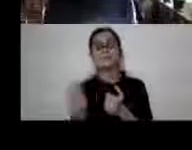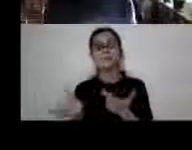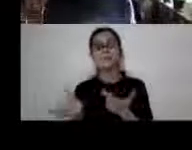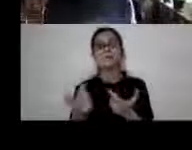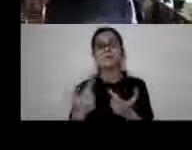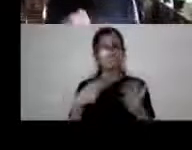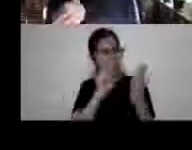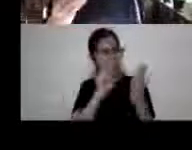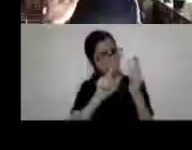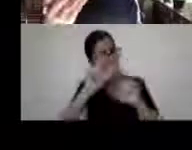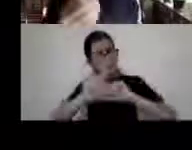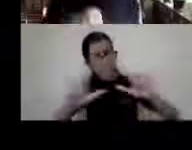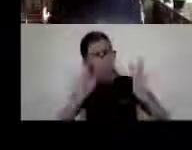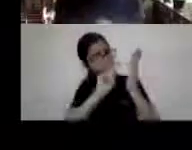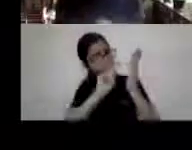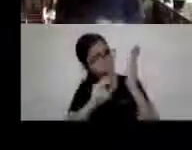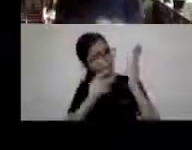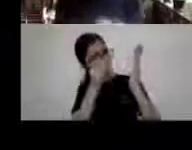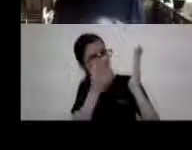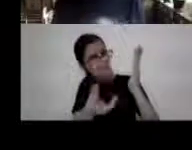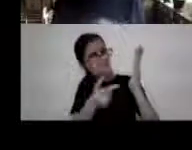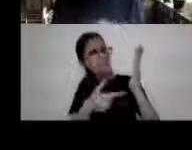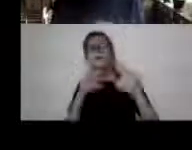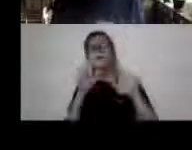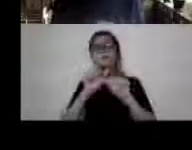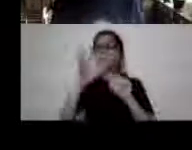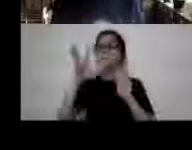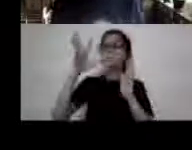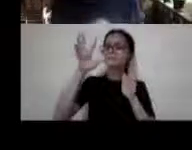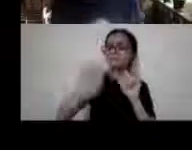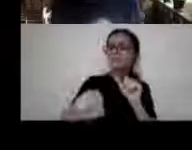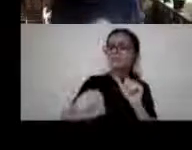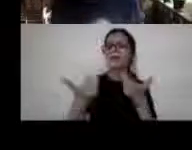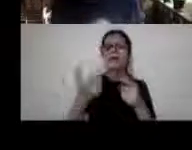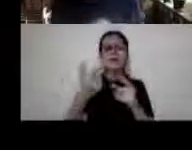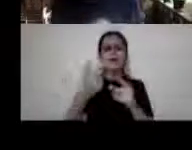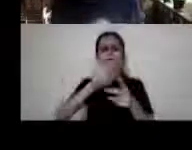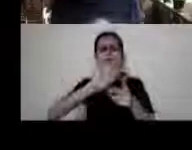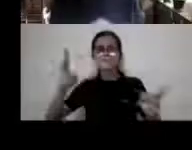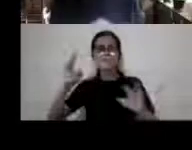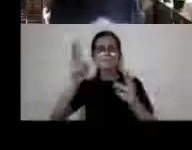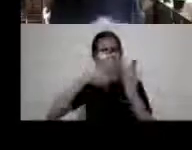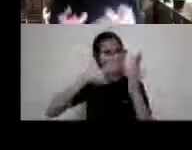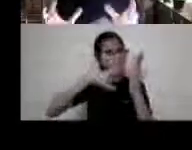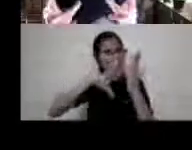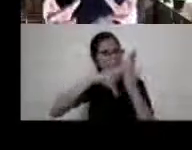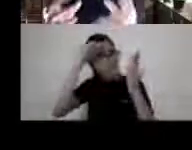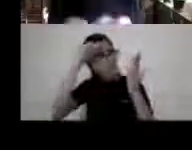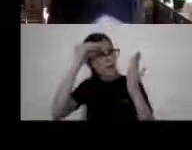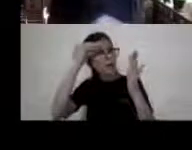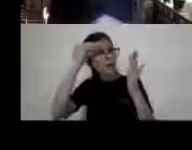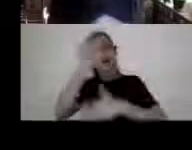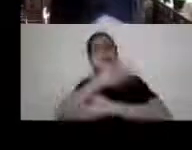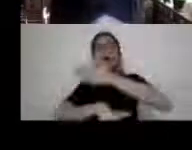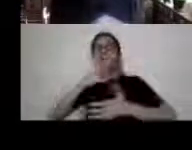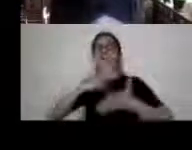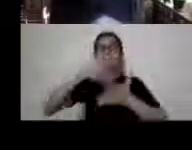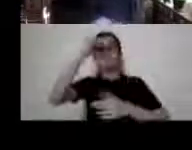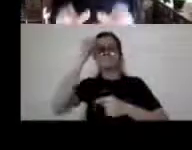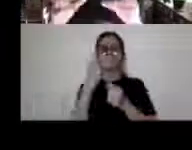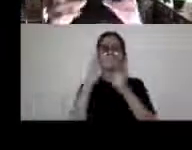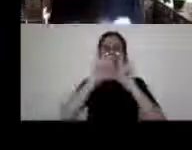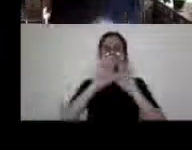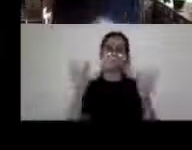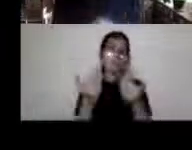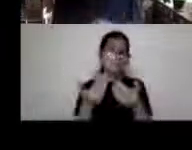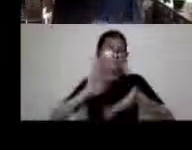read language in order to also reach out to children with learning difficulties. And that has been like the largest